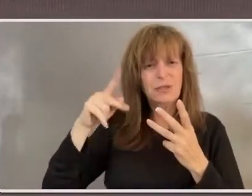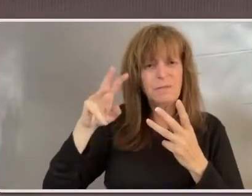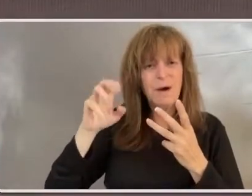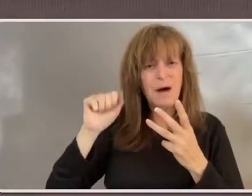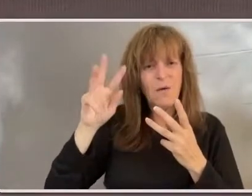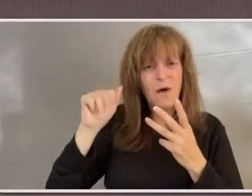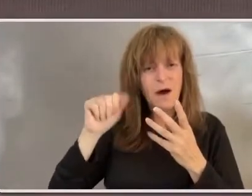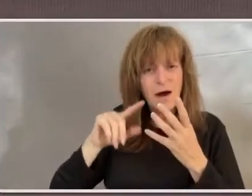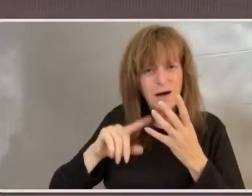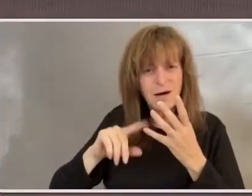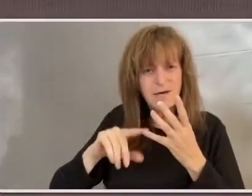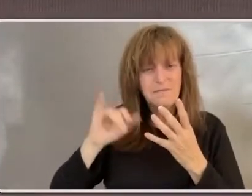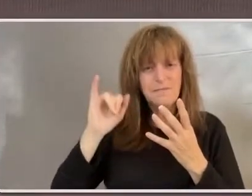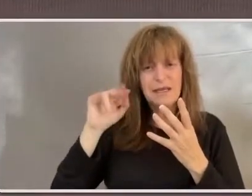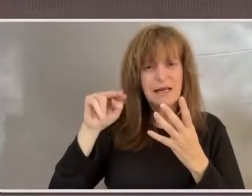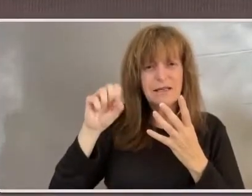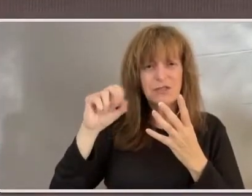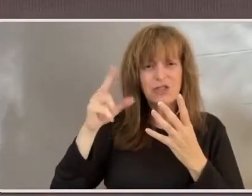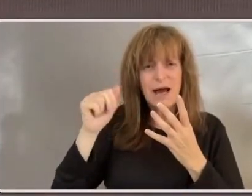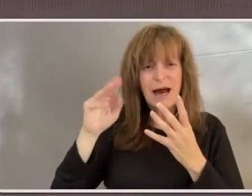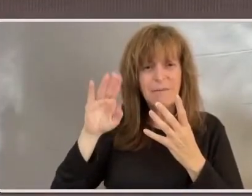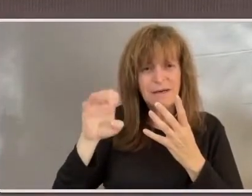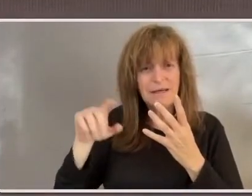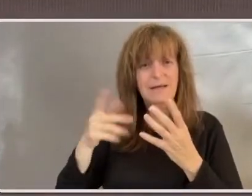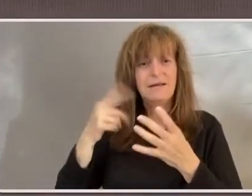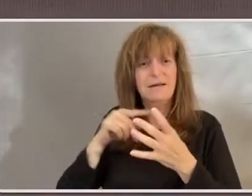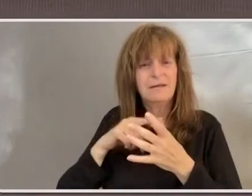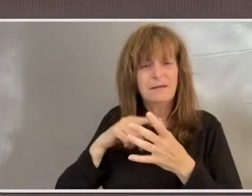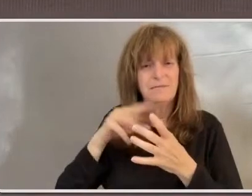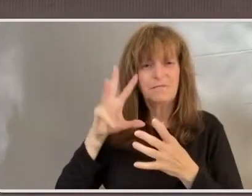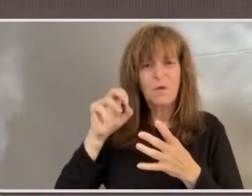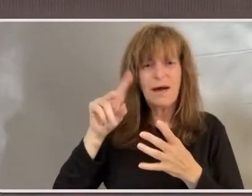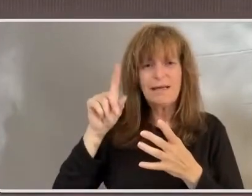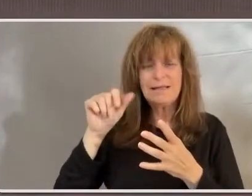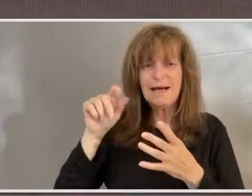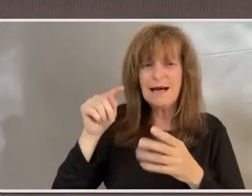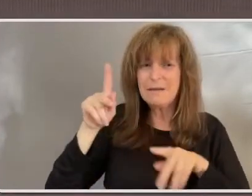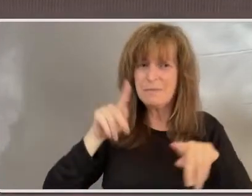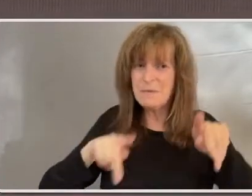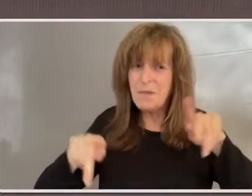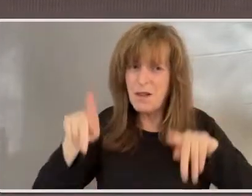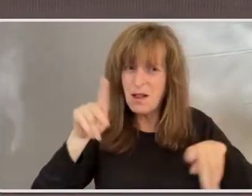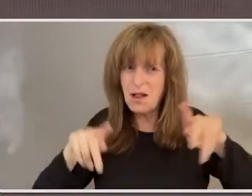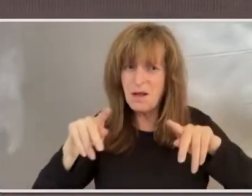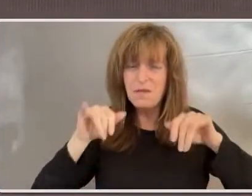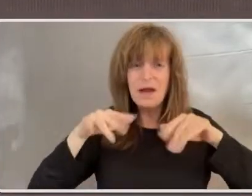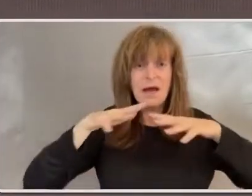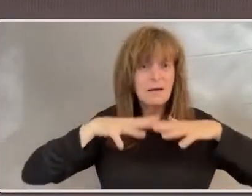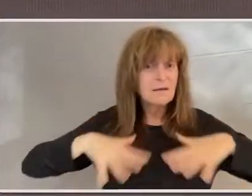home to many diverse First Nations, Inuit, and Métis people.